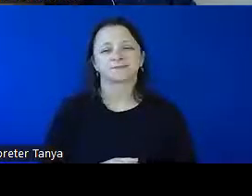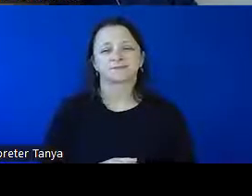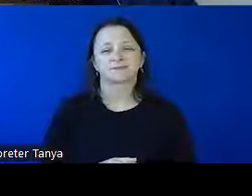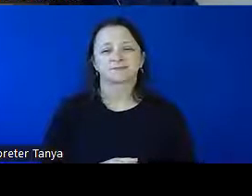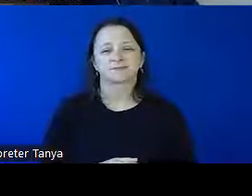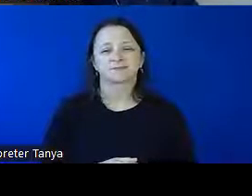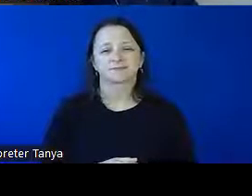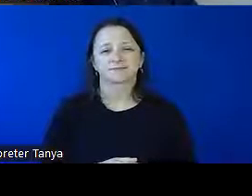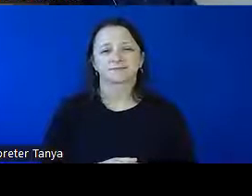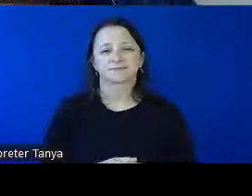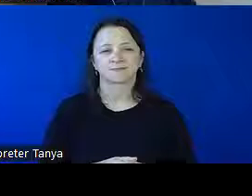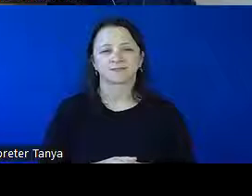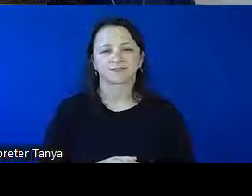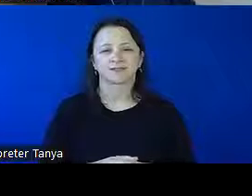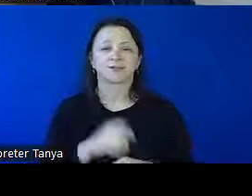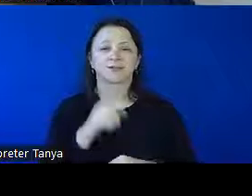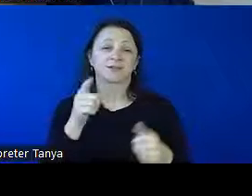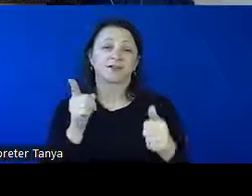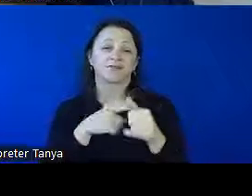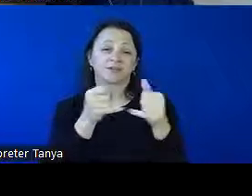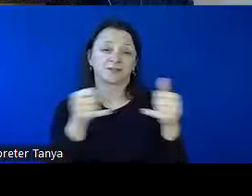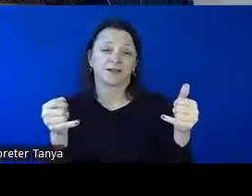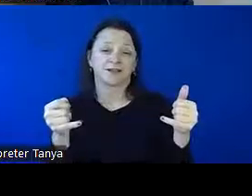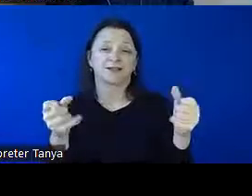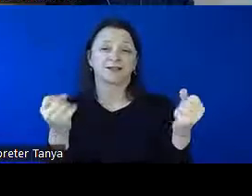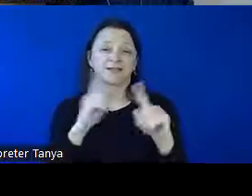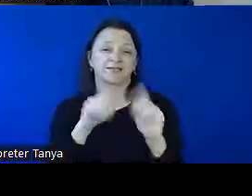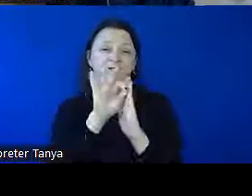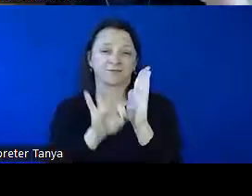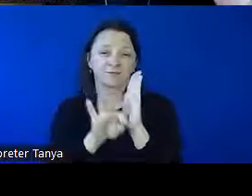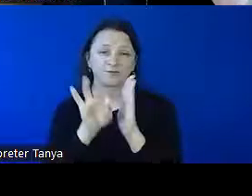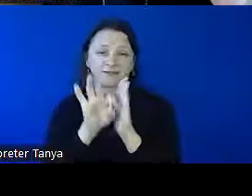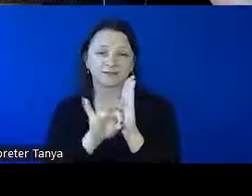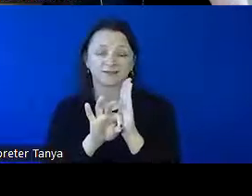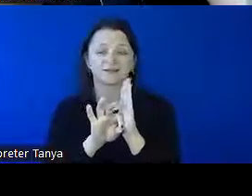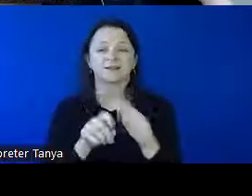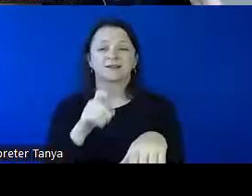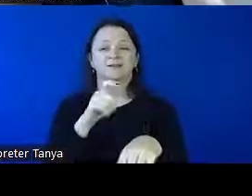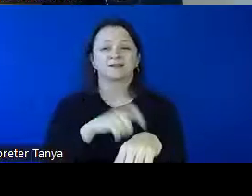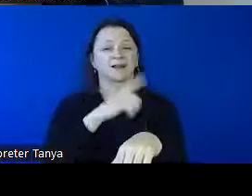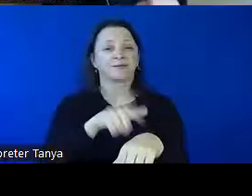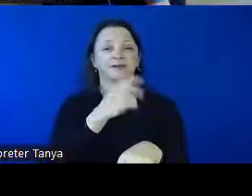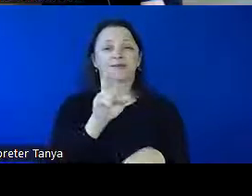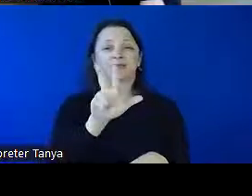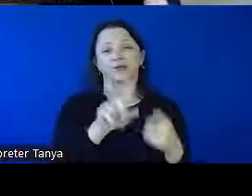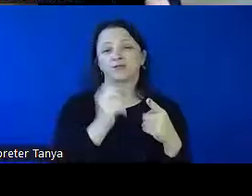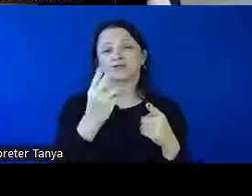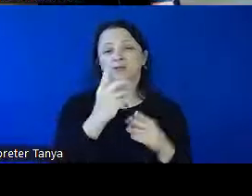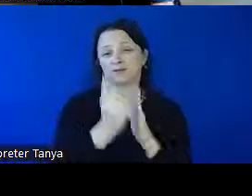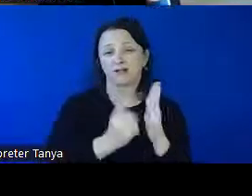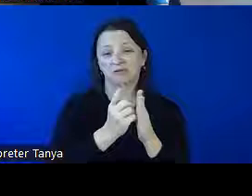So stimulants are first line. They come in multiple formulations. The duration of action is 3 to 12 hours.